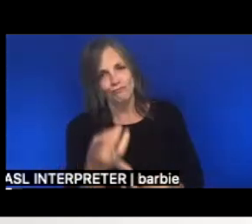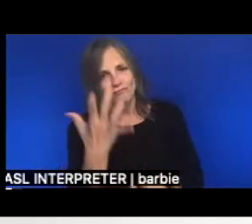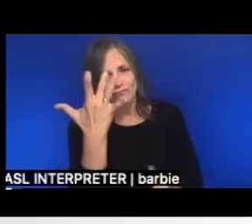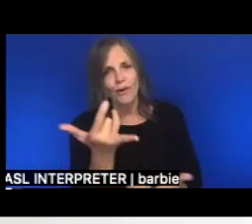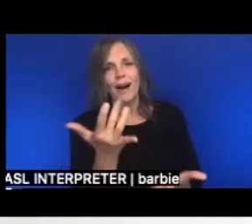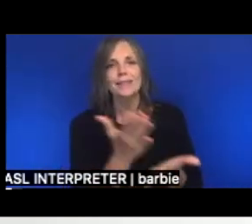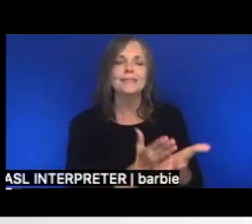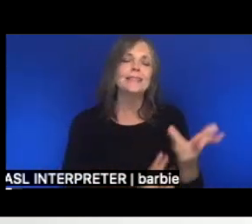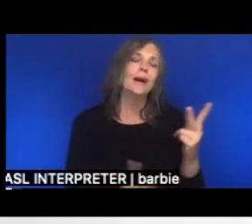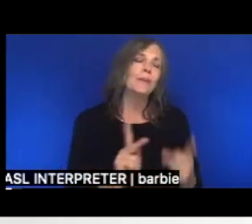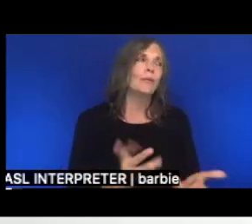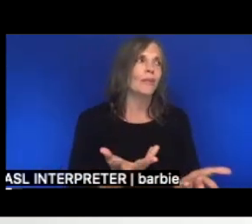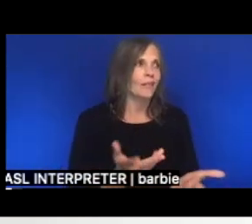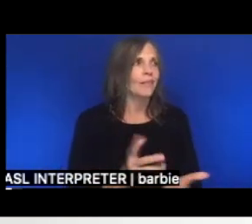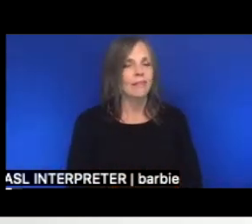people are,